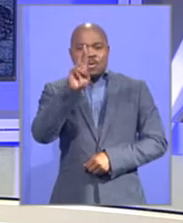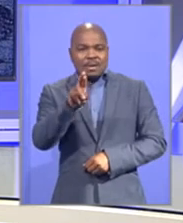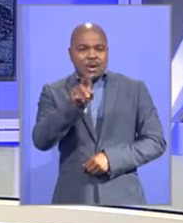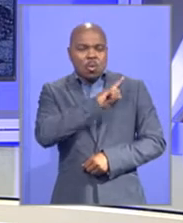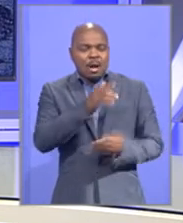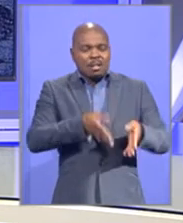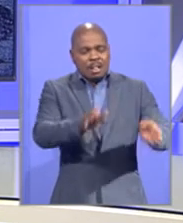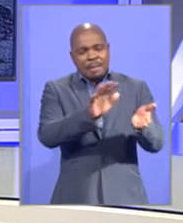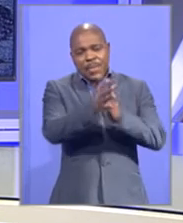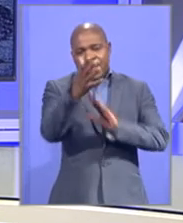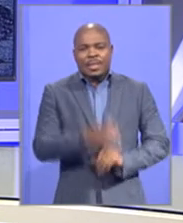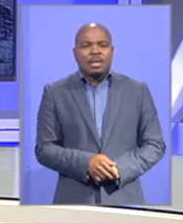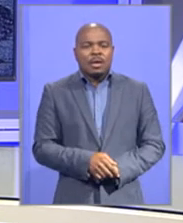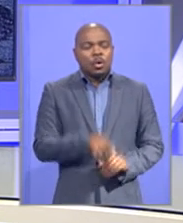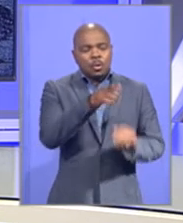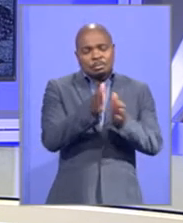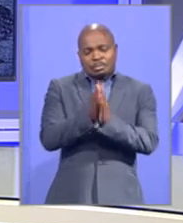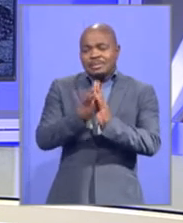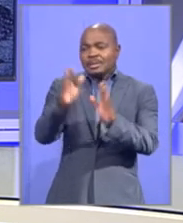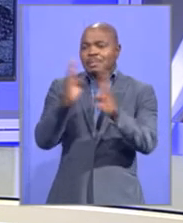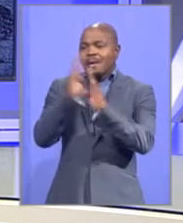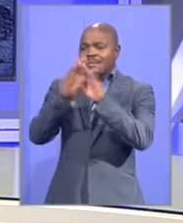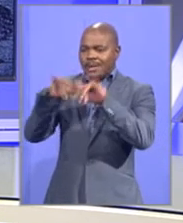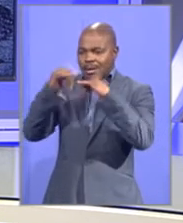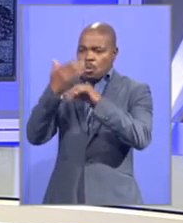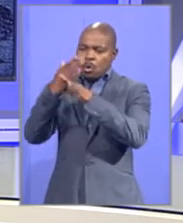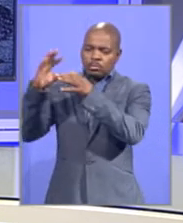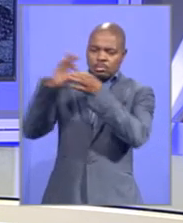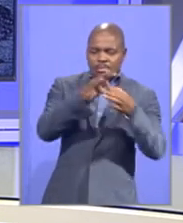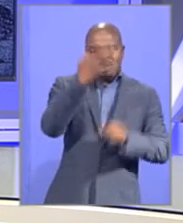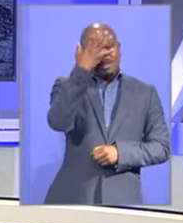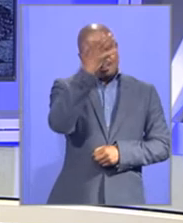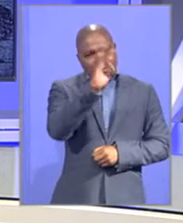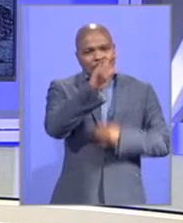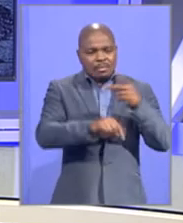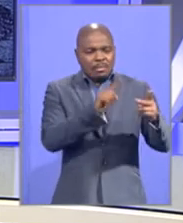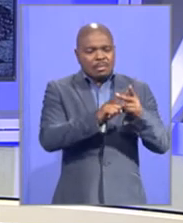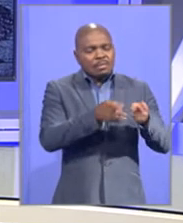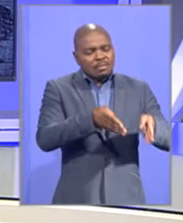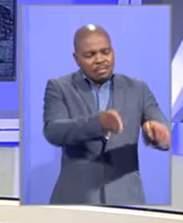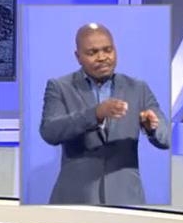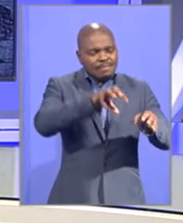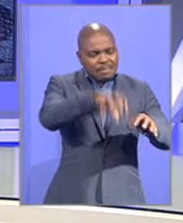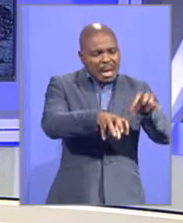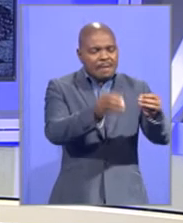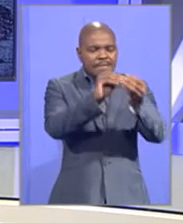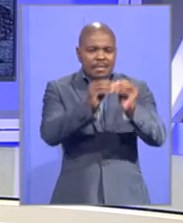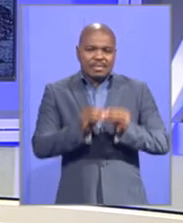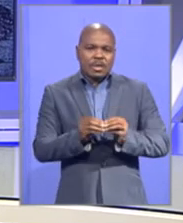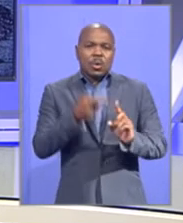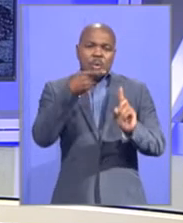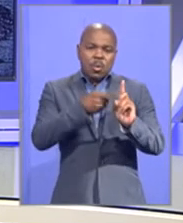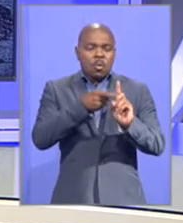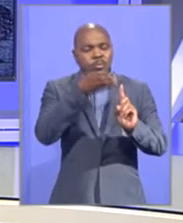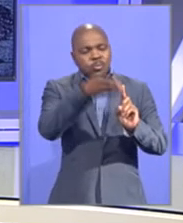kwa porofenseng eo. O ikuetse go ditlamo tsa poraefete go tshwaragana le puso tebang le go baakanya mesima ya mo mebileng. Bulwane o